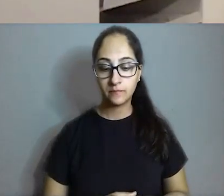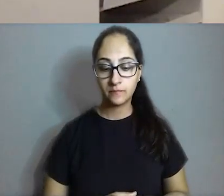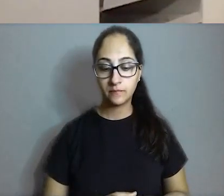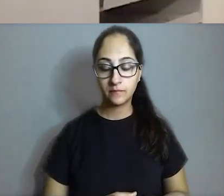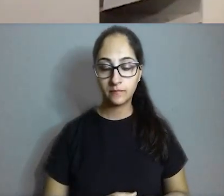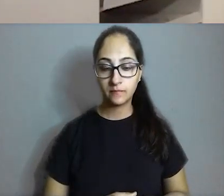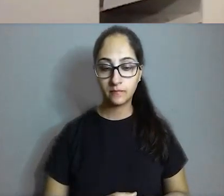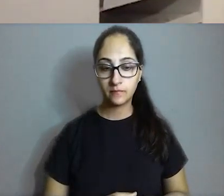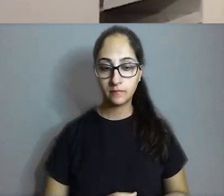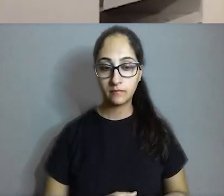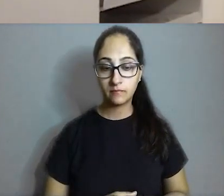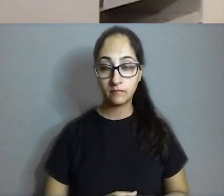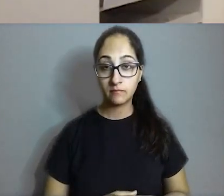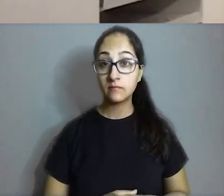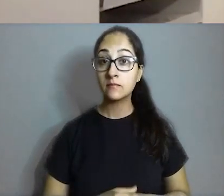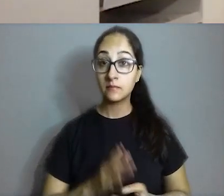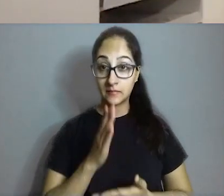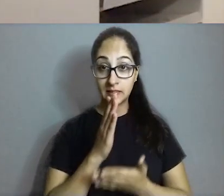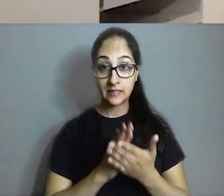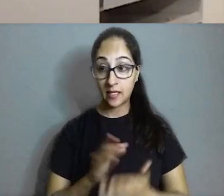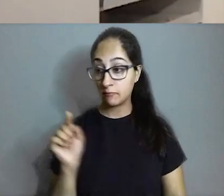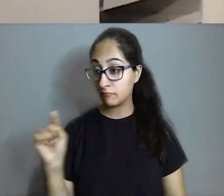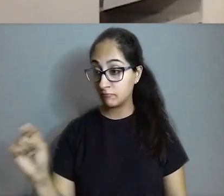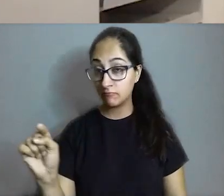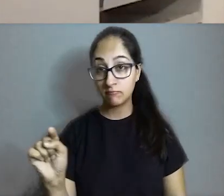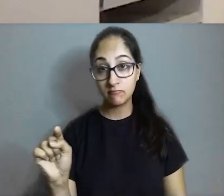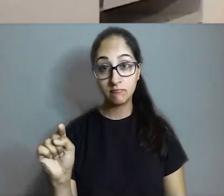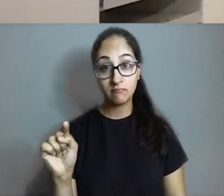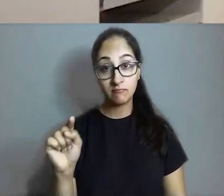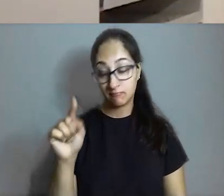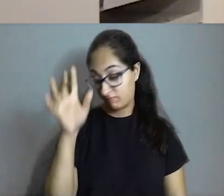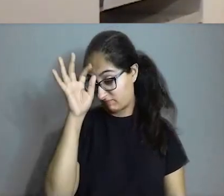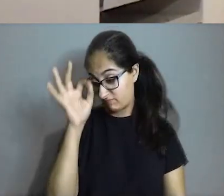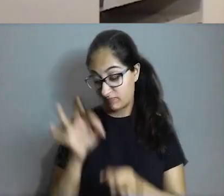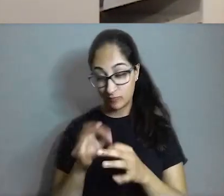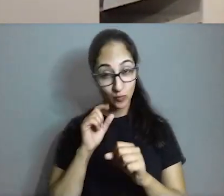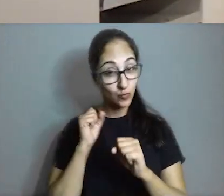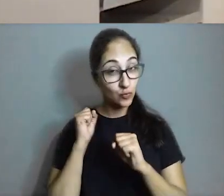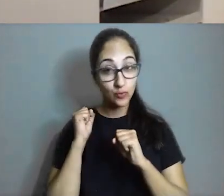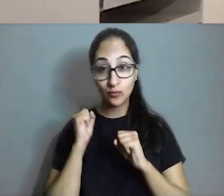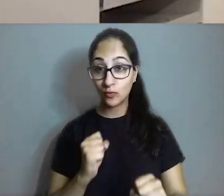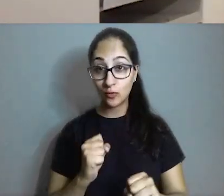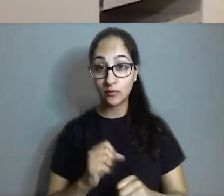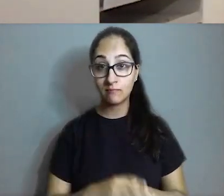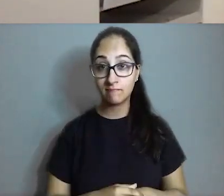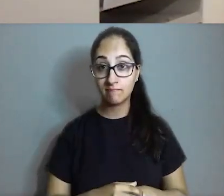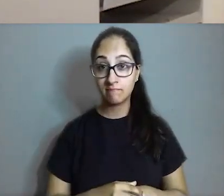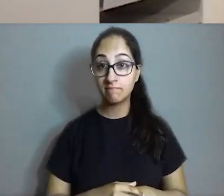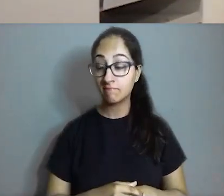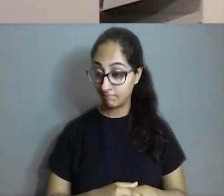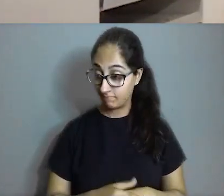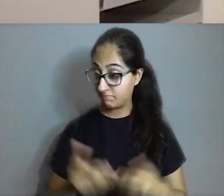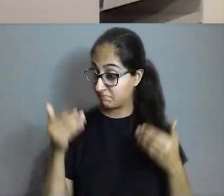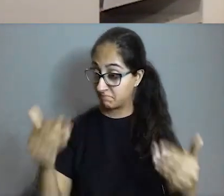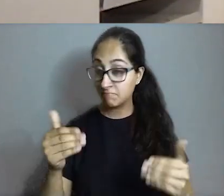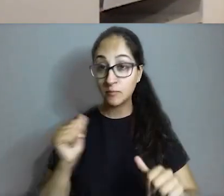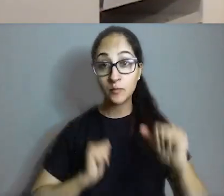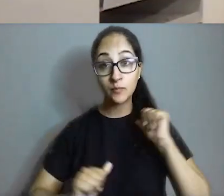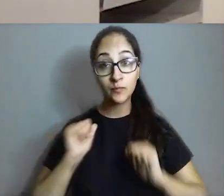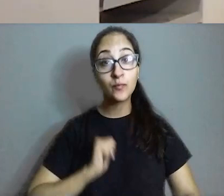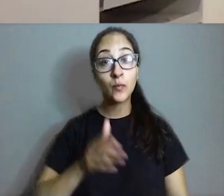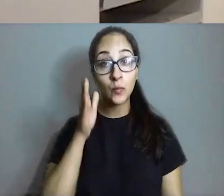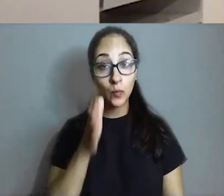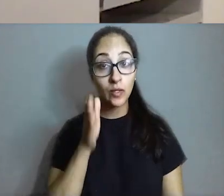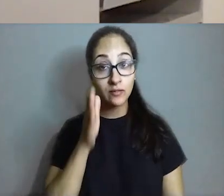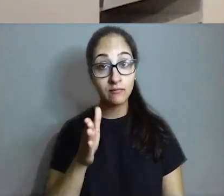No pun intended. And at the same time, some people were kind of moved forward with